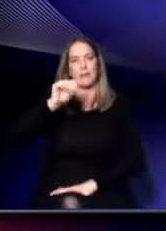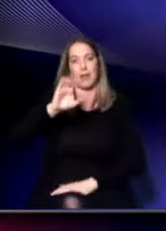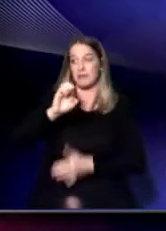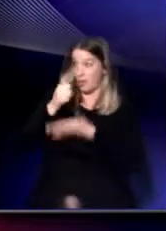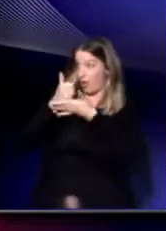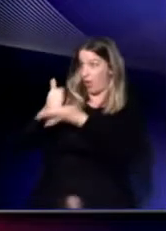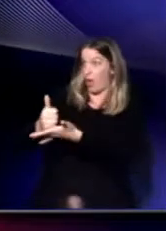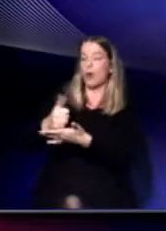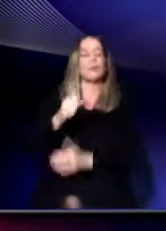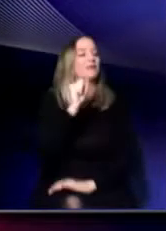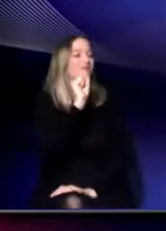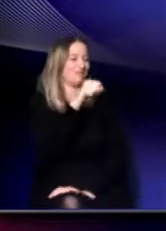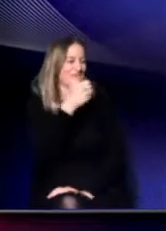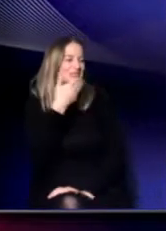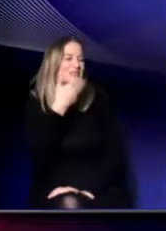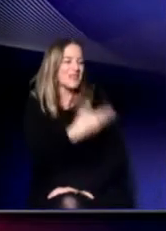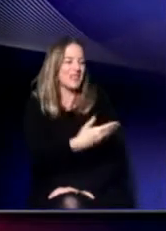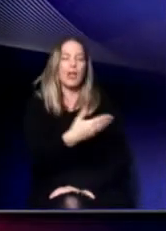Any other questions?